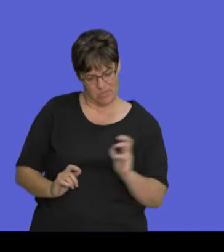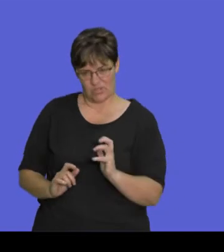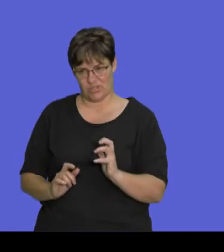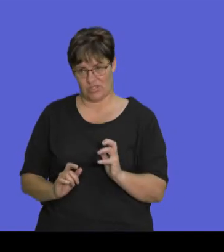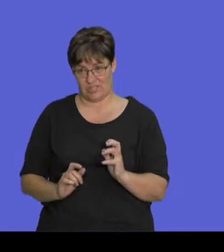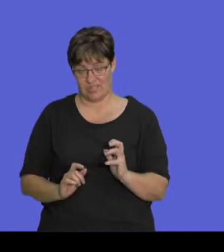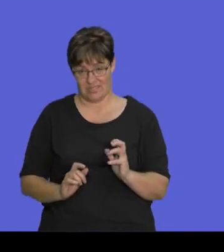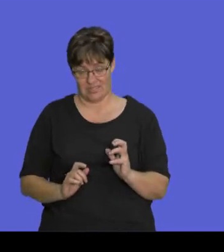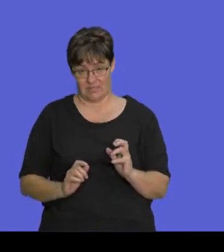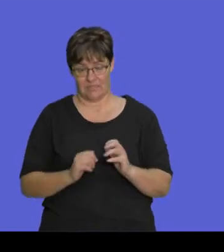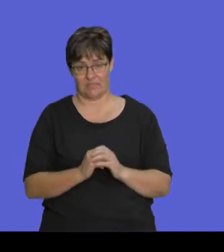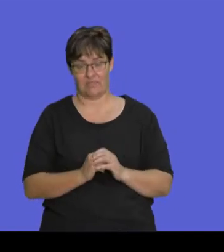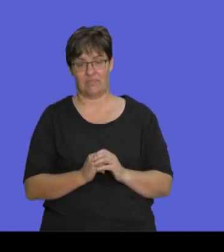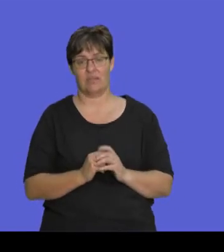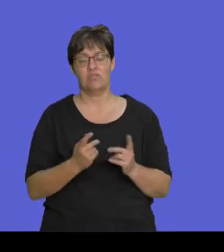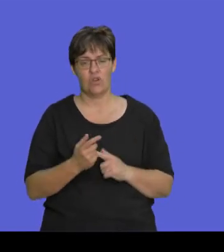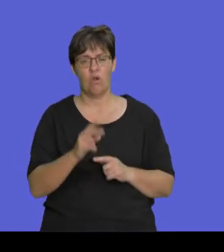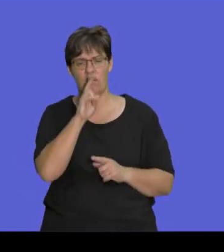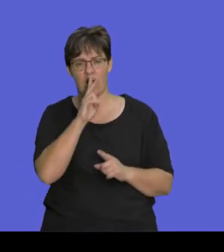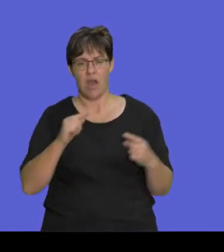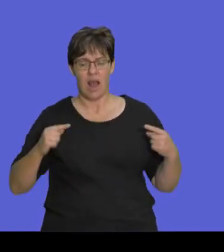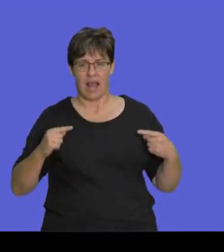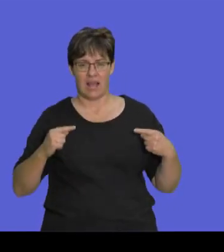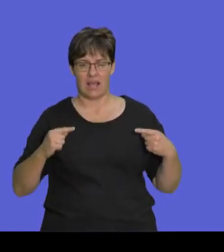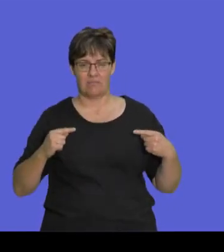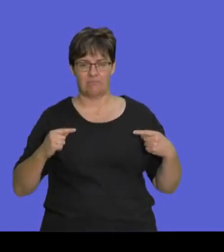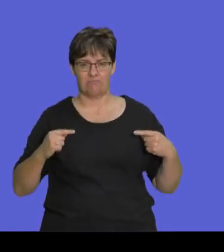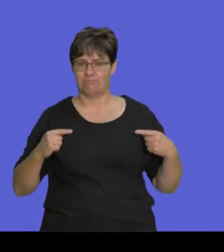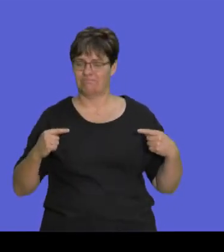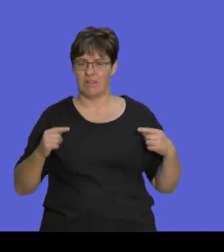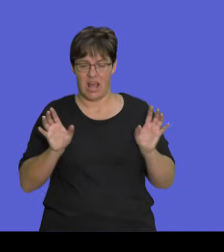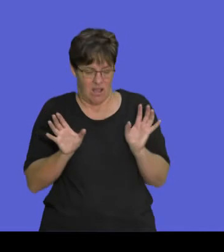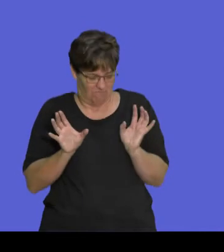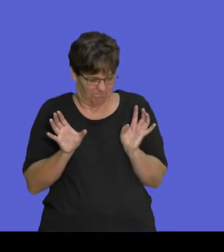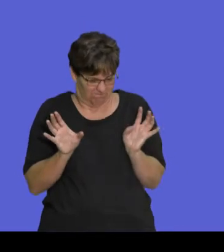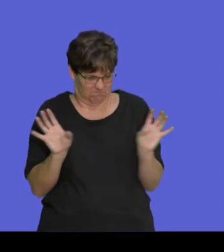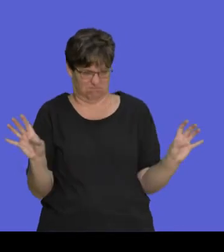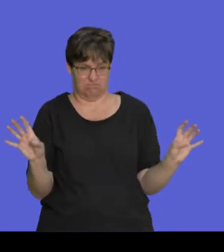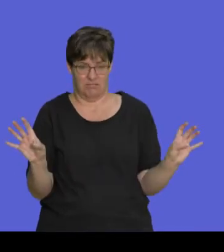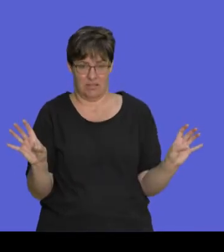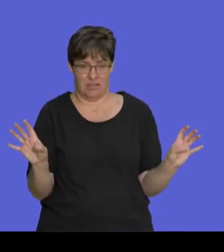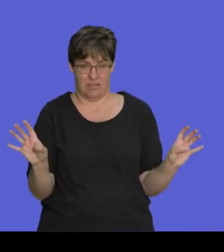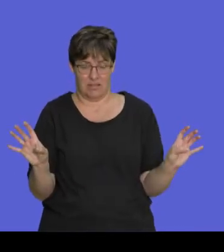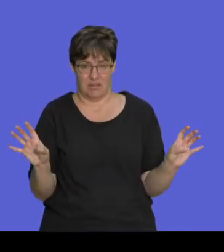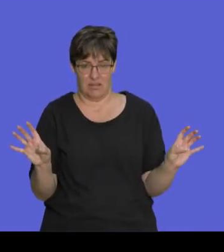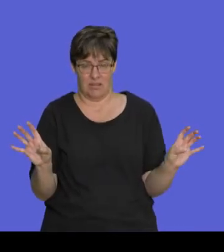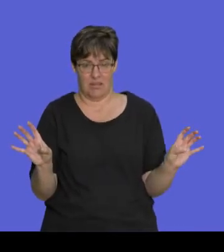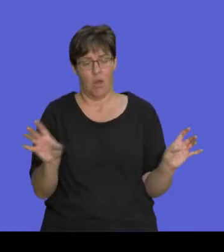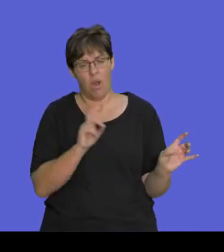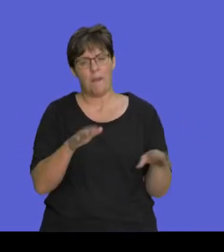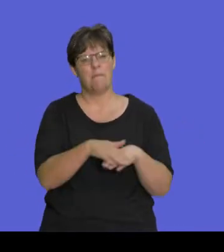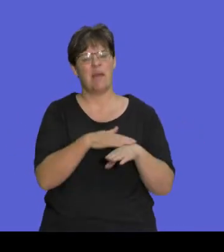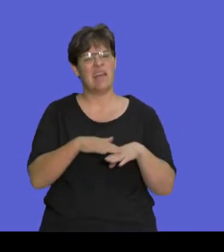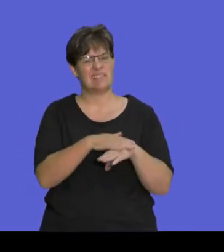of repulsion in terms of pushing away, because, at a very basic elementary level, we would understand that a